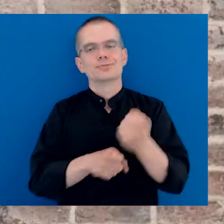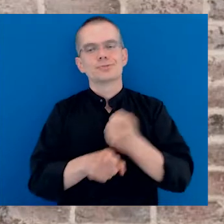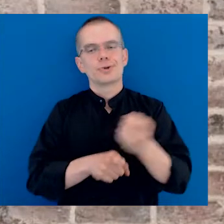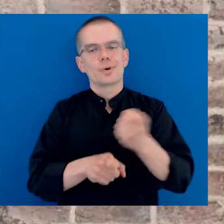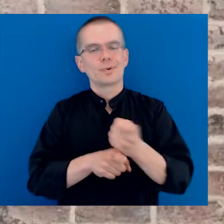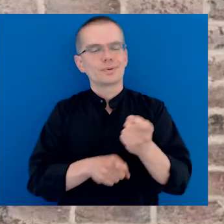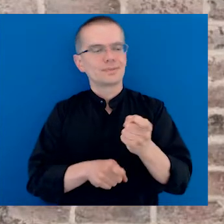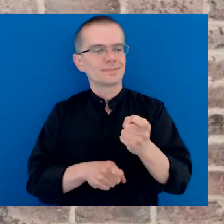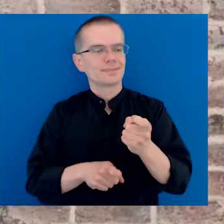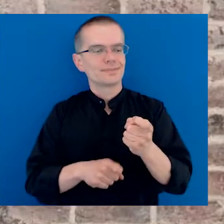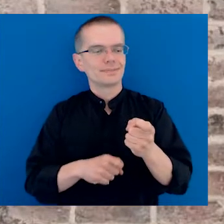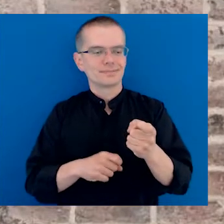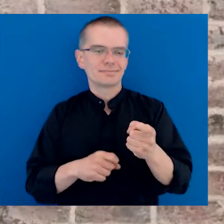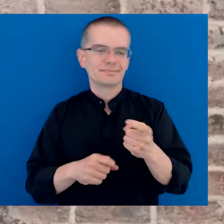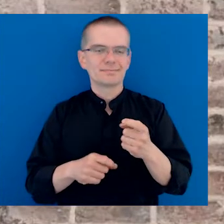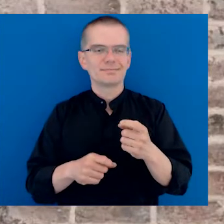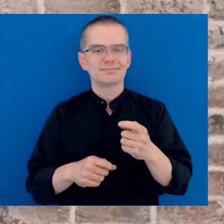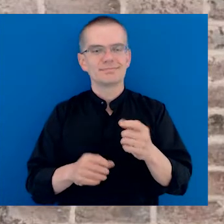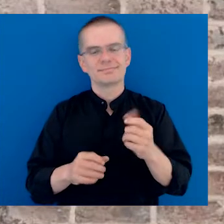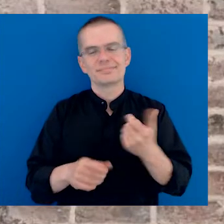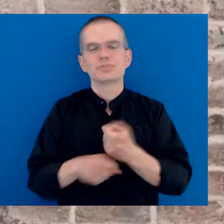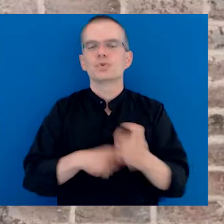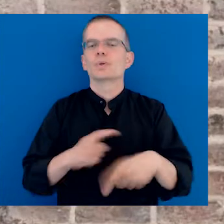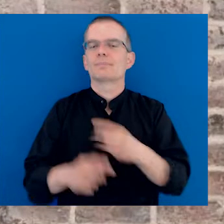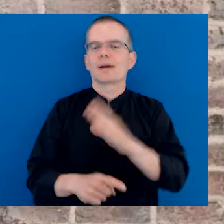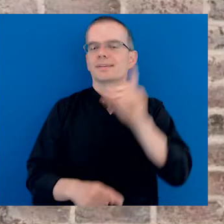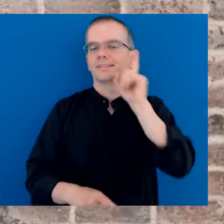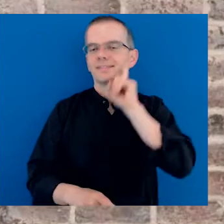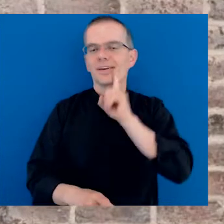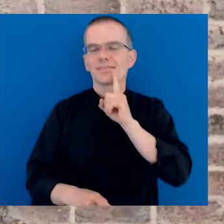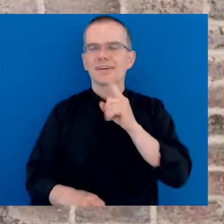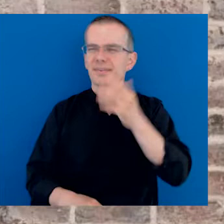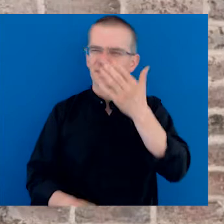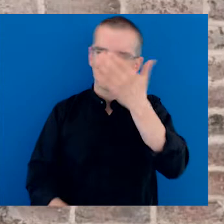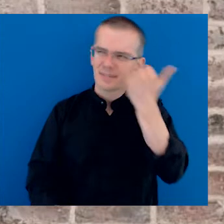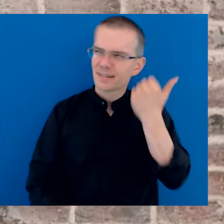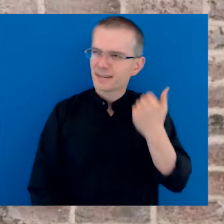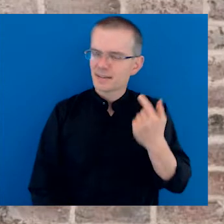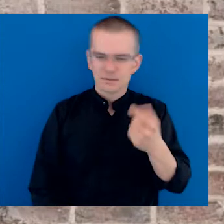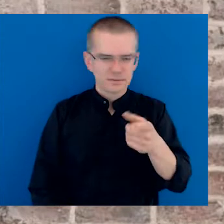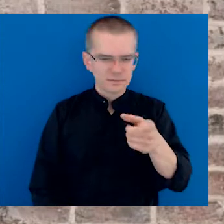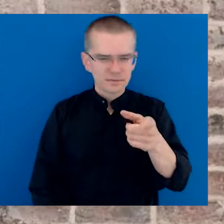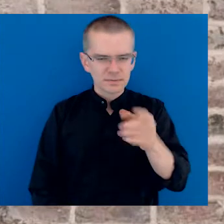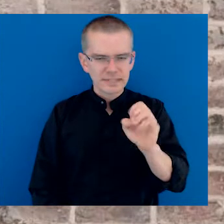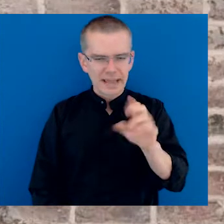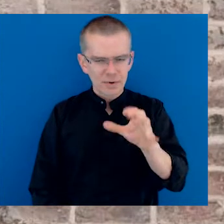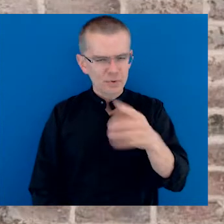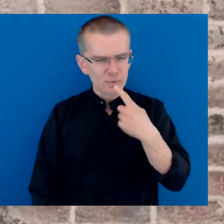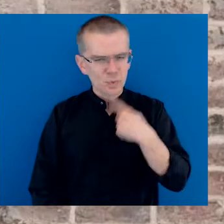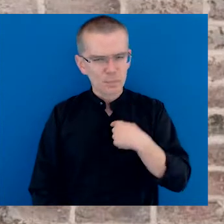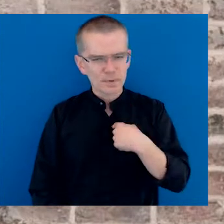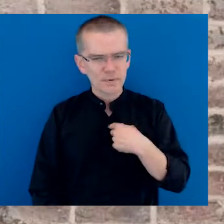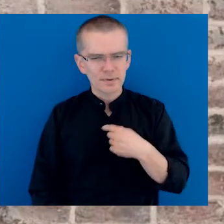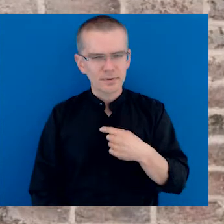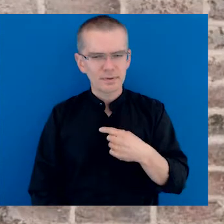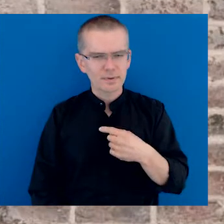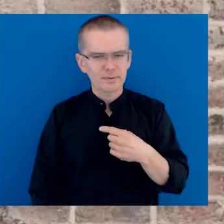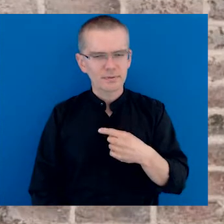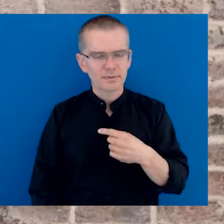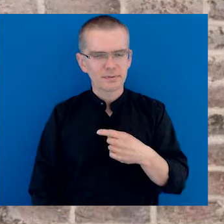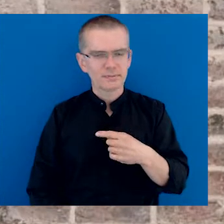jokes about his deafness. There was, I forget, was it one of those that you were telling me about where he was?